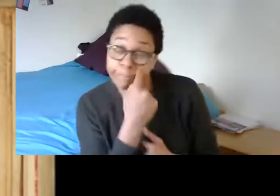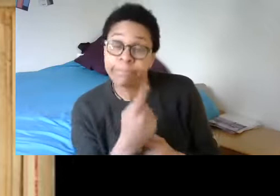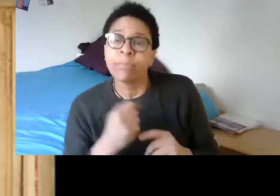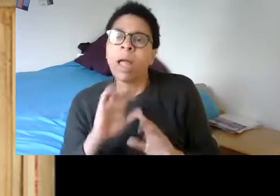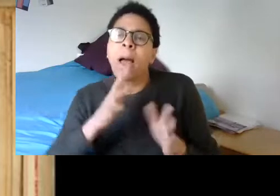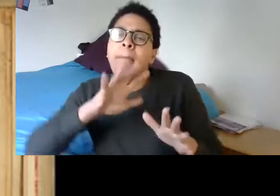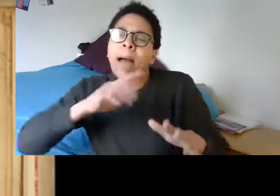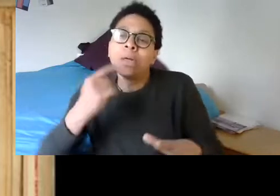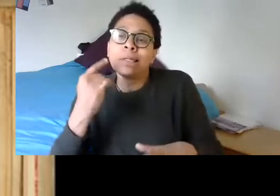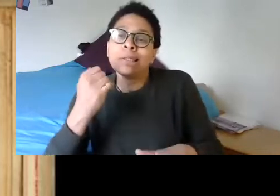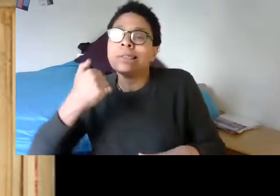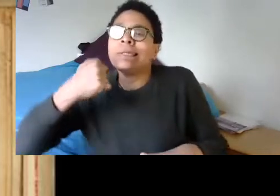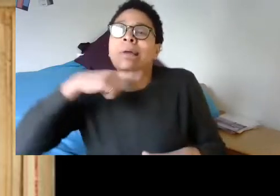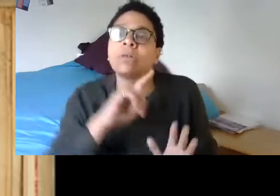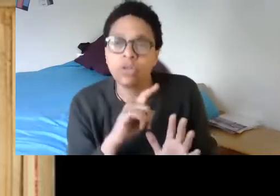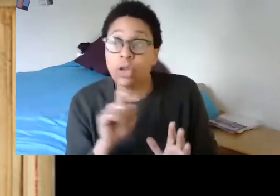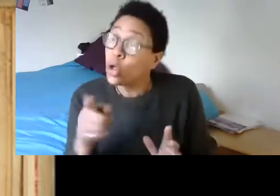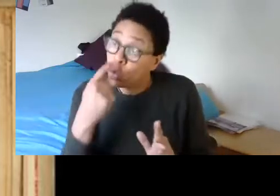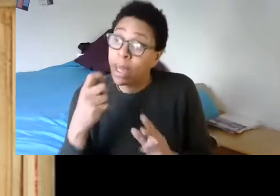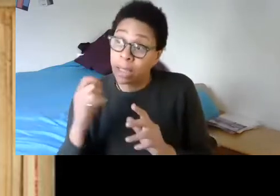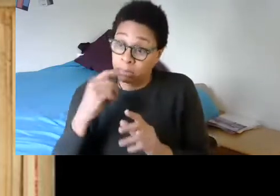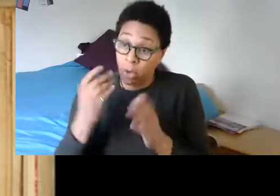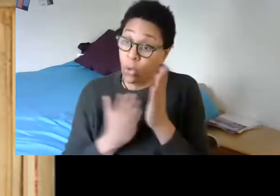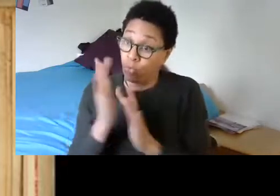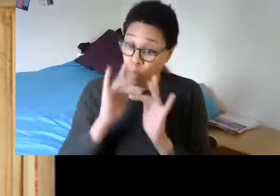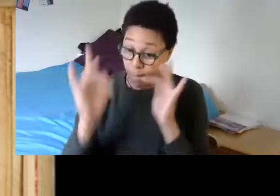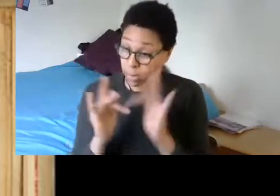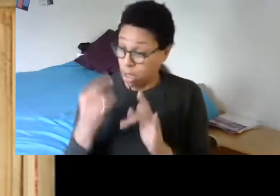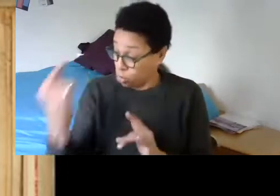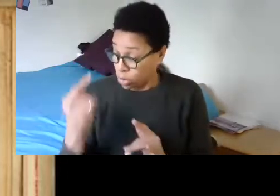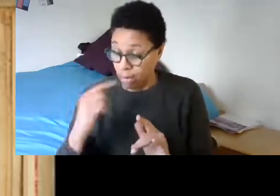these are digitized and available through the Wellcome website.